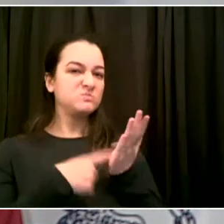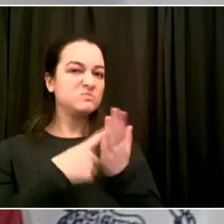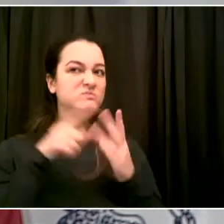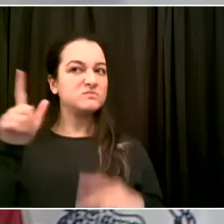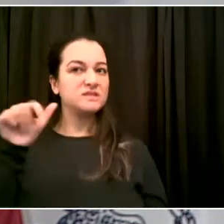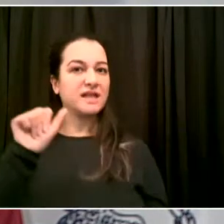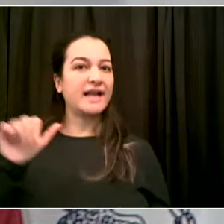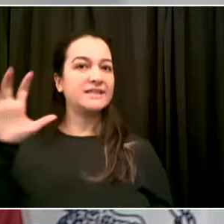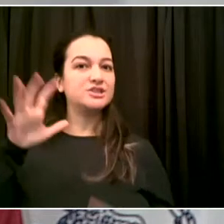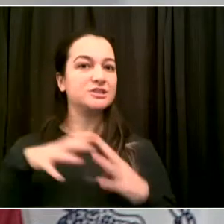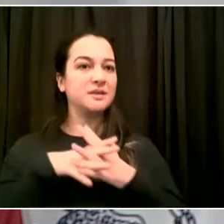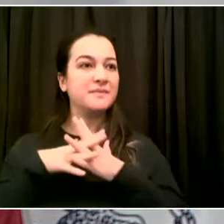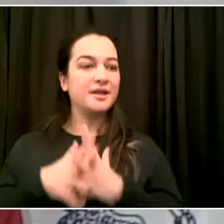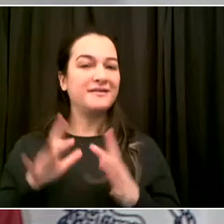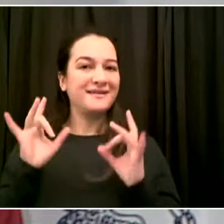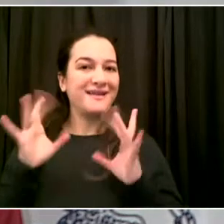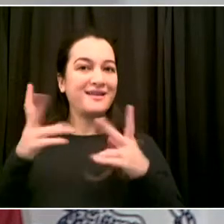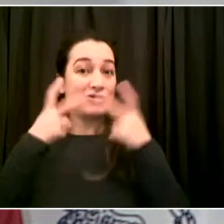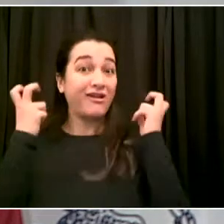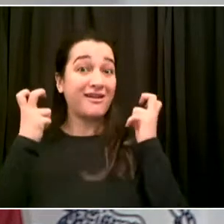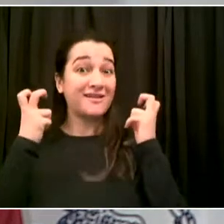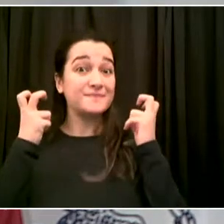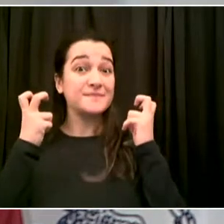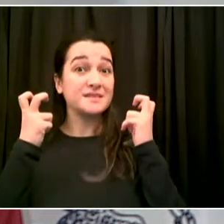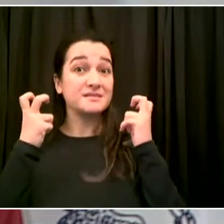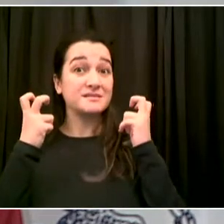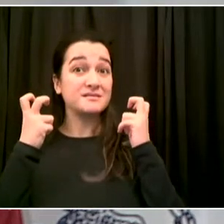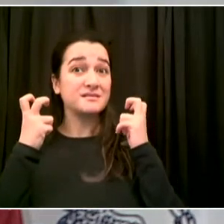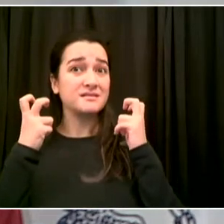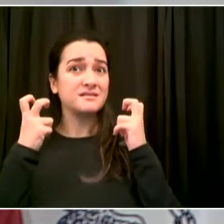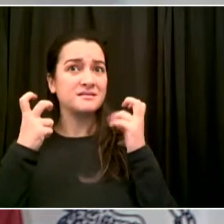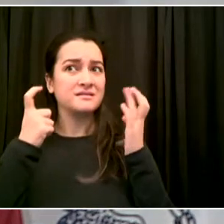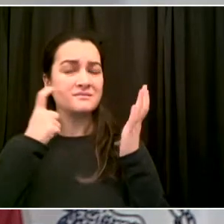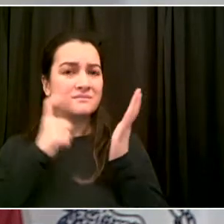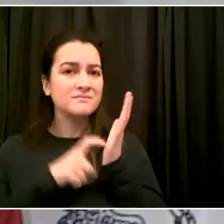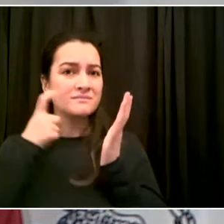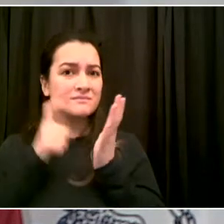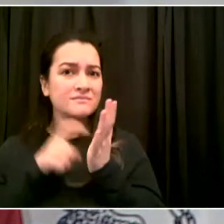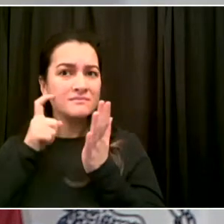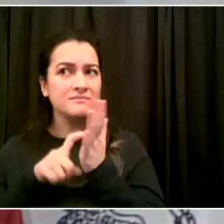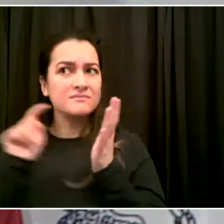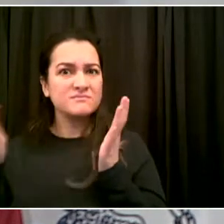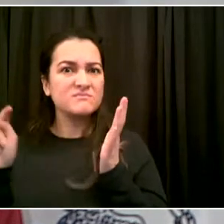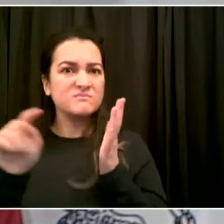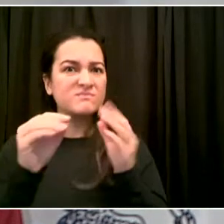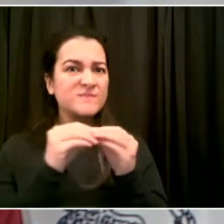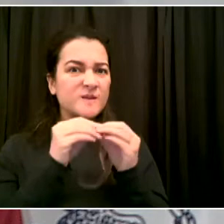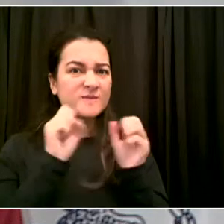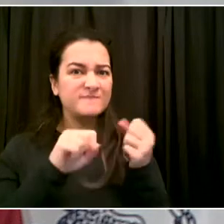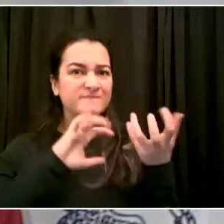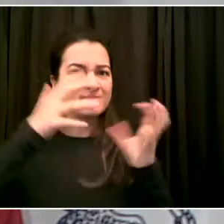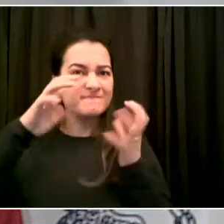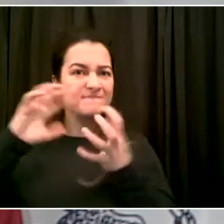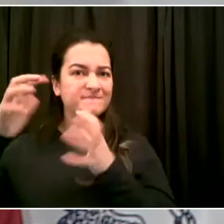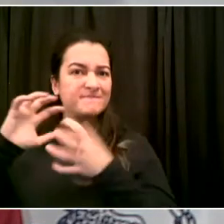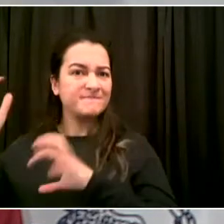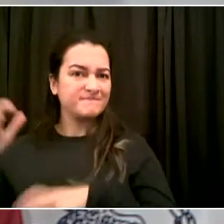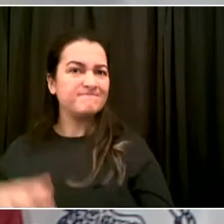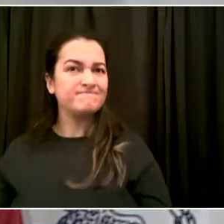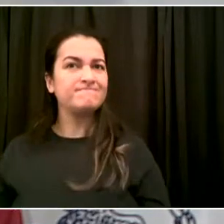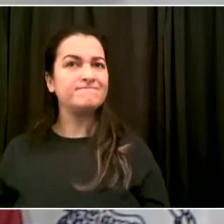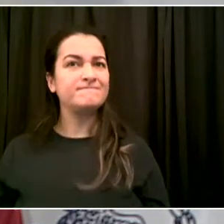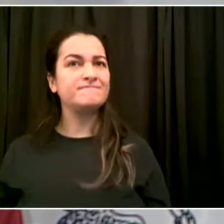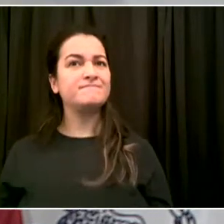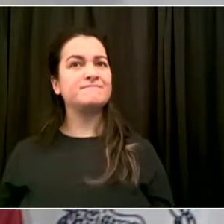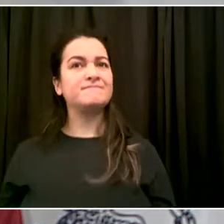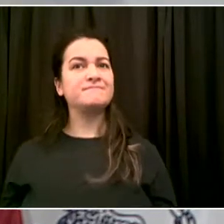wonder, of the 28 cases that were reported in New York City last year, what were the consequences for those people who were involved,